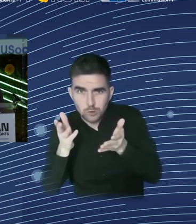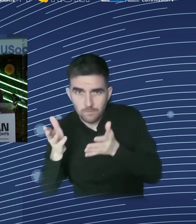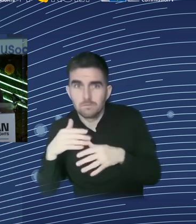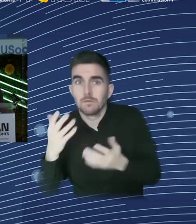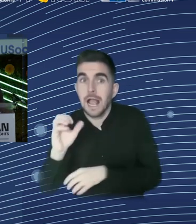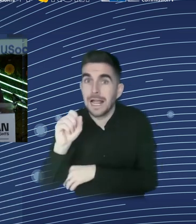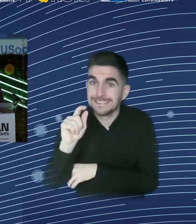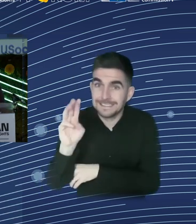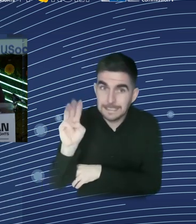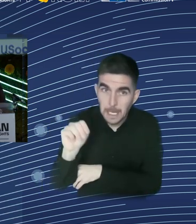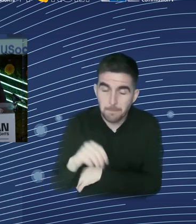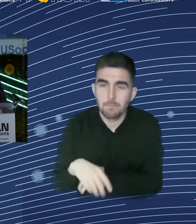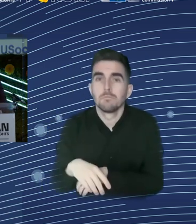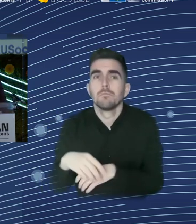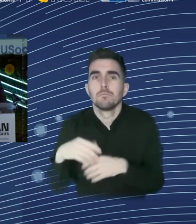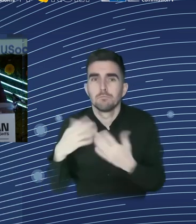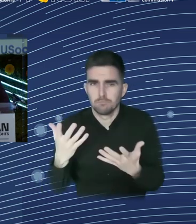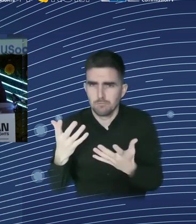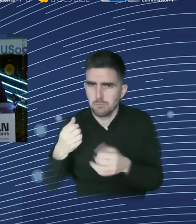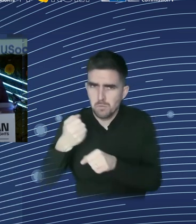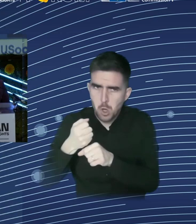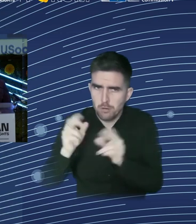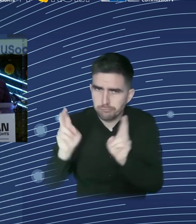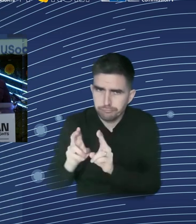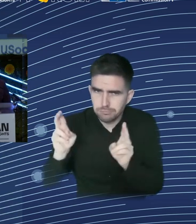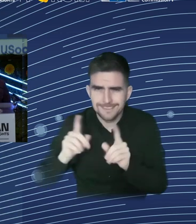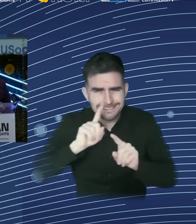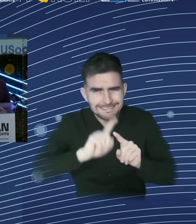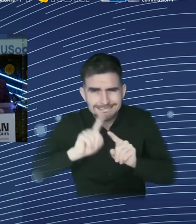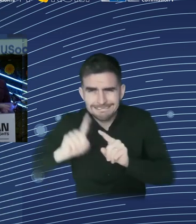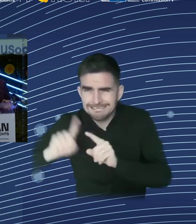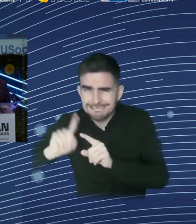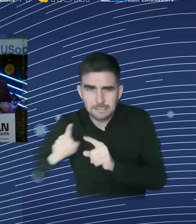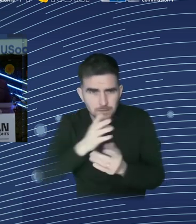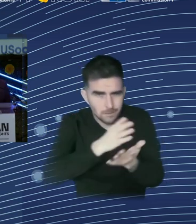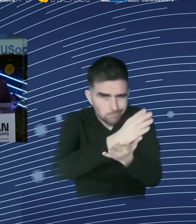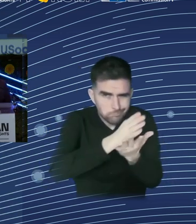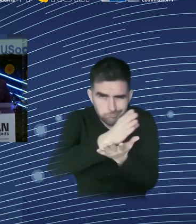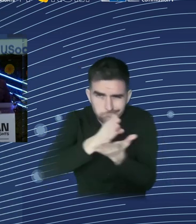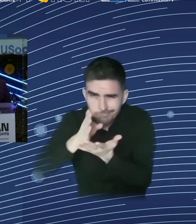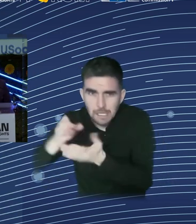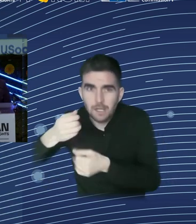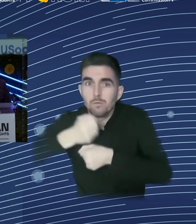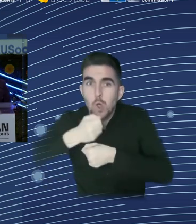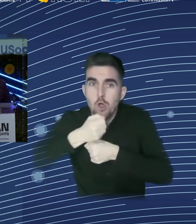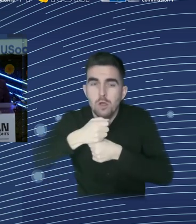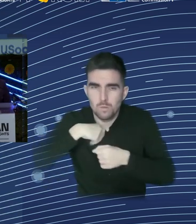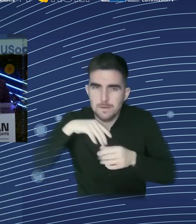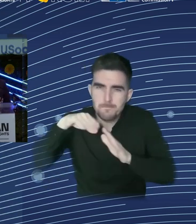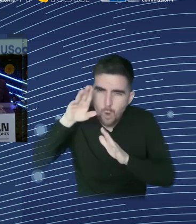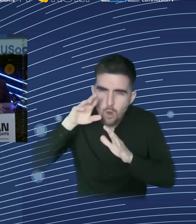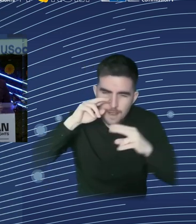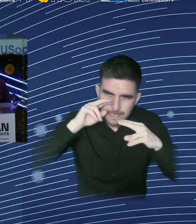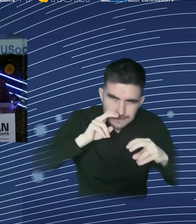the before listed drivers of labor shortages. So to start off with the role of lacking